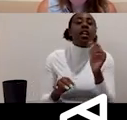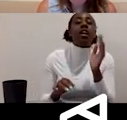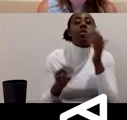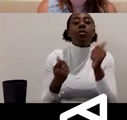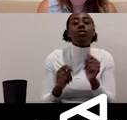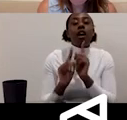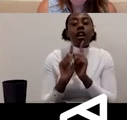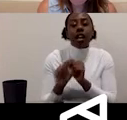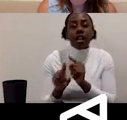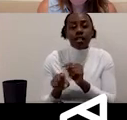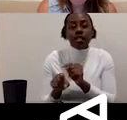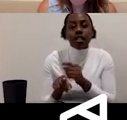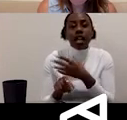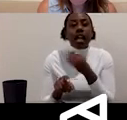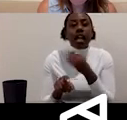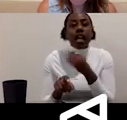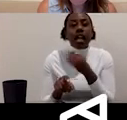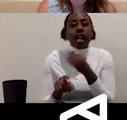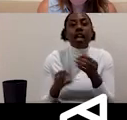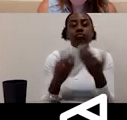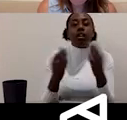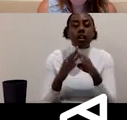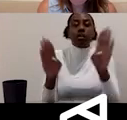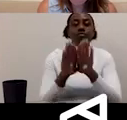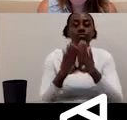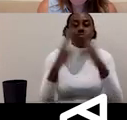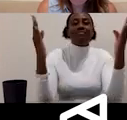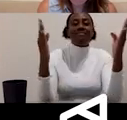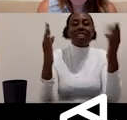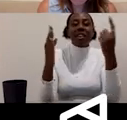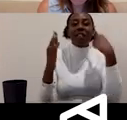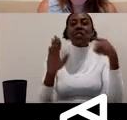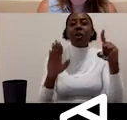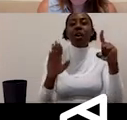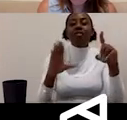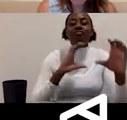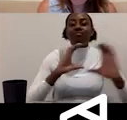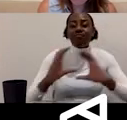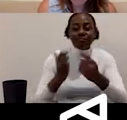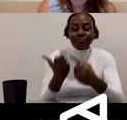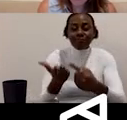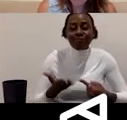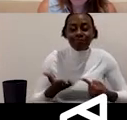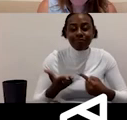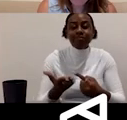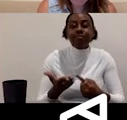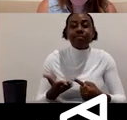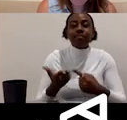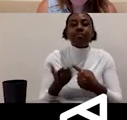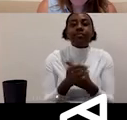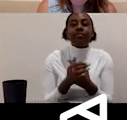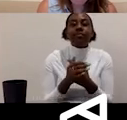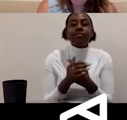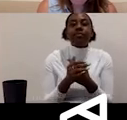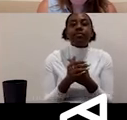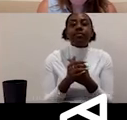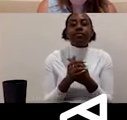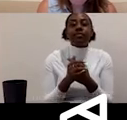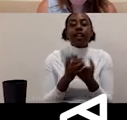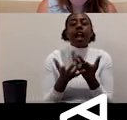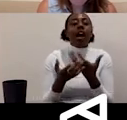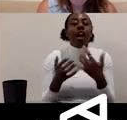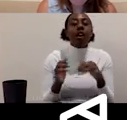open it up for conversation as well. But just wanted to offer that since I don't want to keep people too much